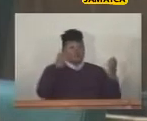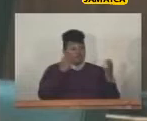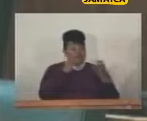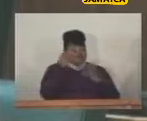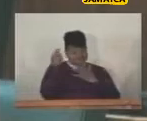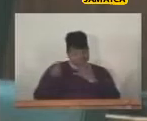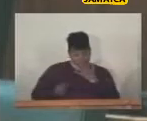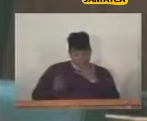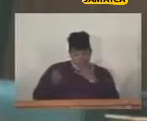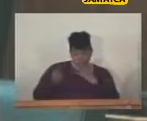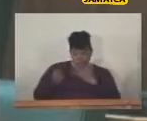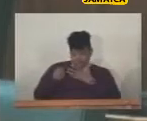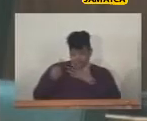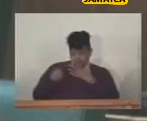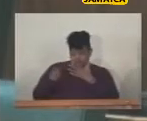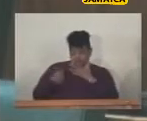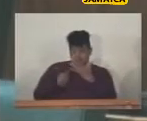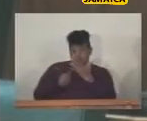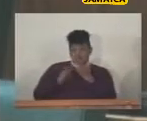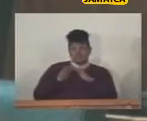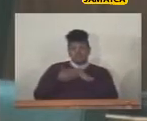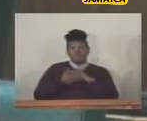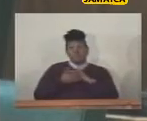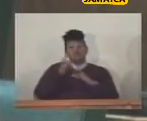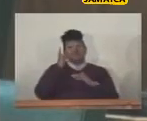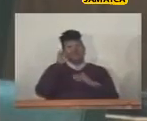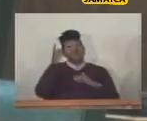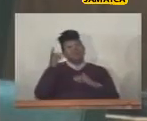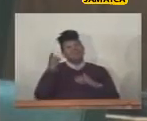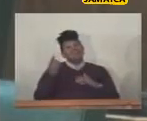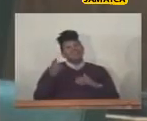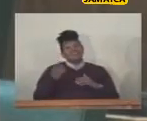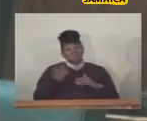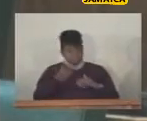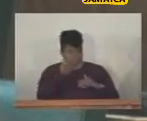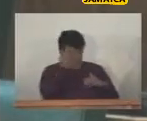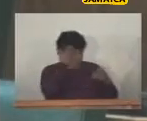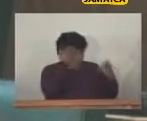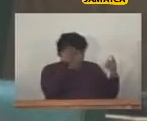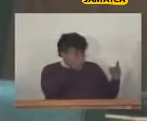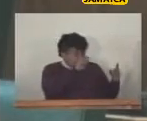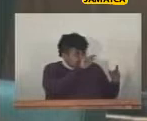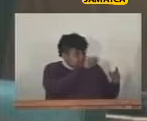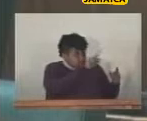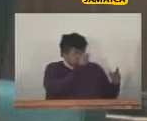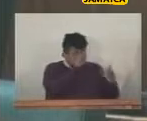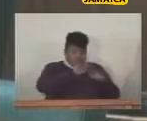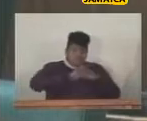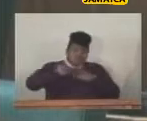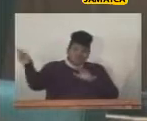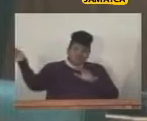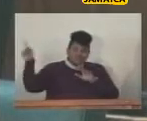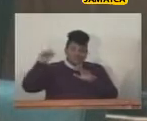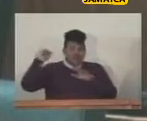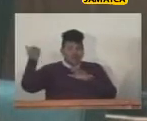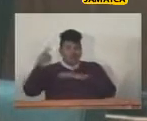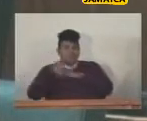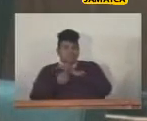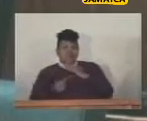island-wide, Mr. President, as criminals will seek refuge in other parishes. These operations are aimed